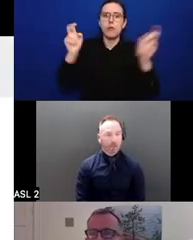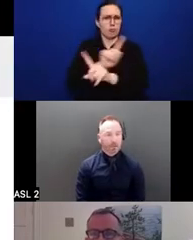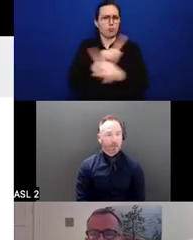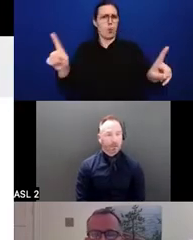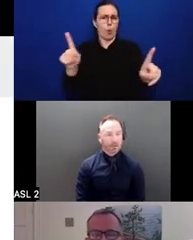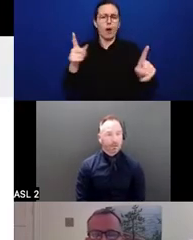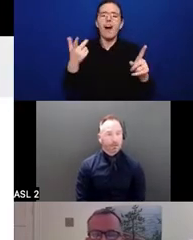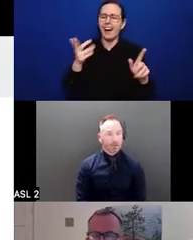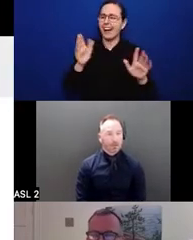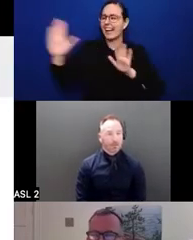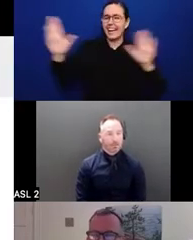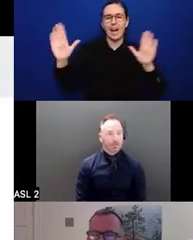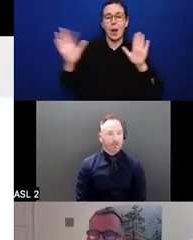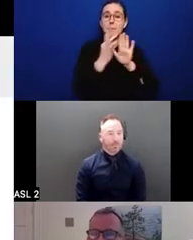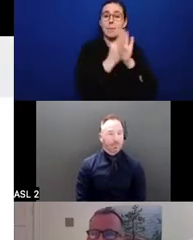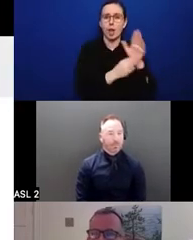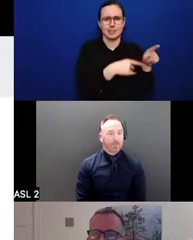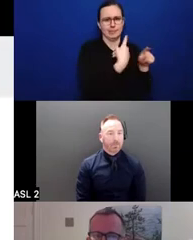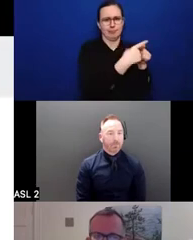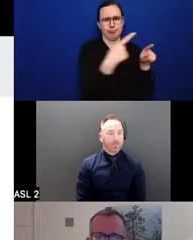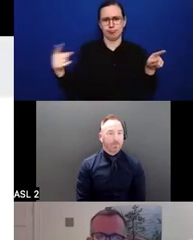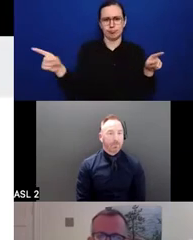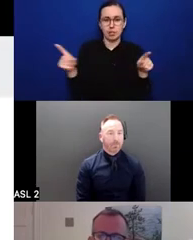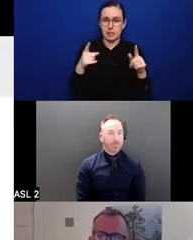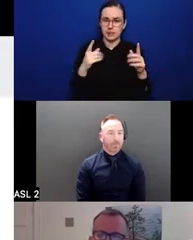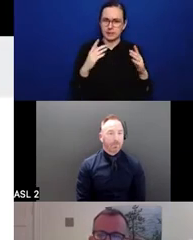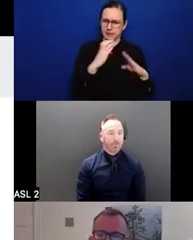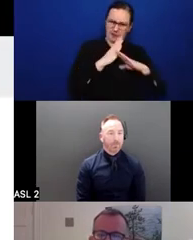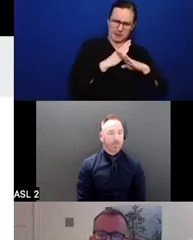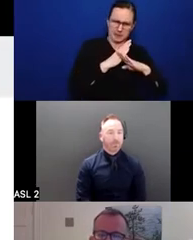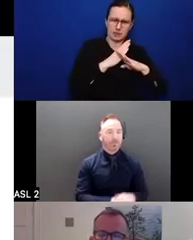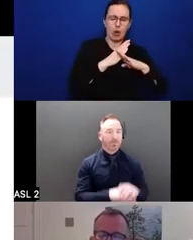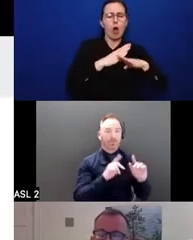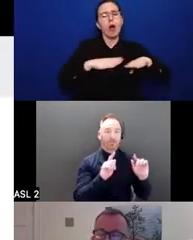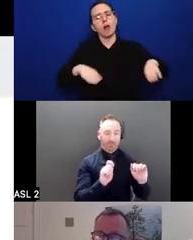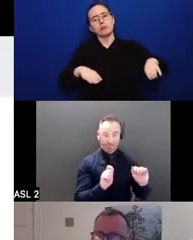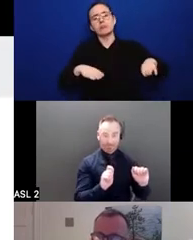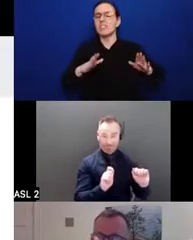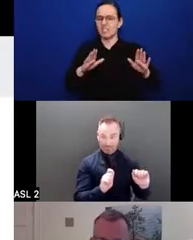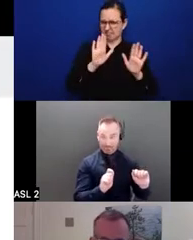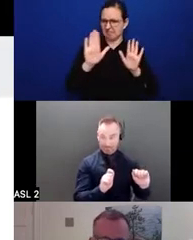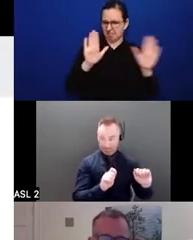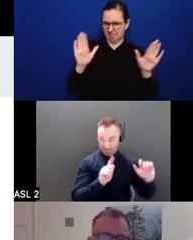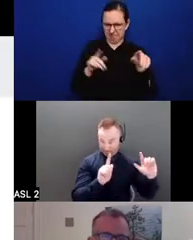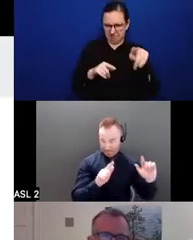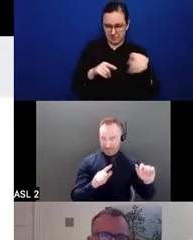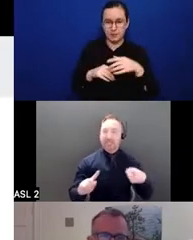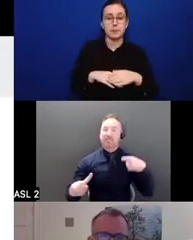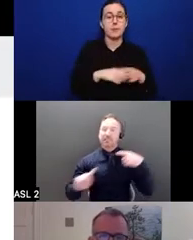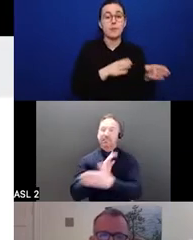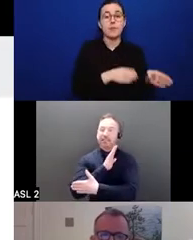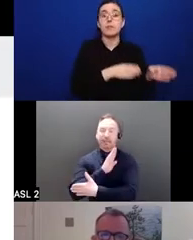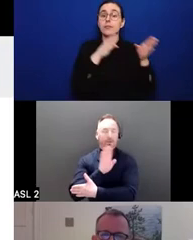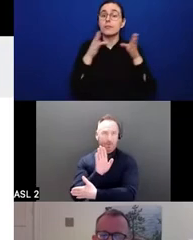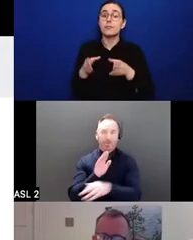Now we'll focus in on the specific countries in the specific policies that these countries have